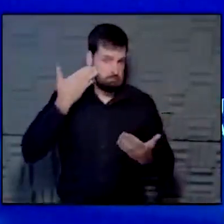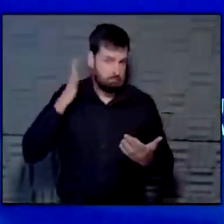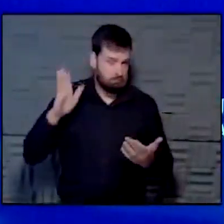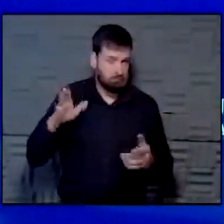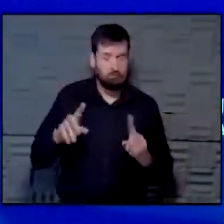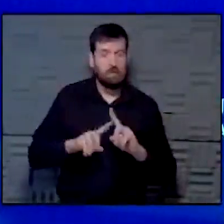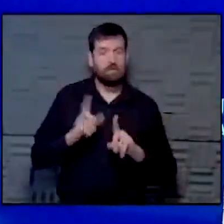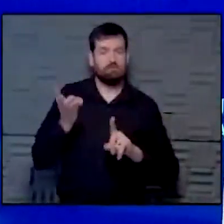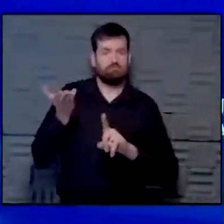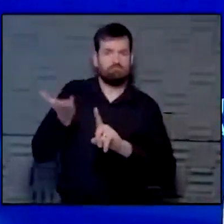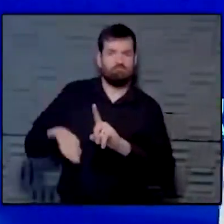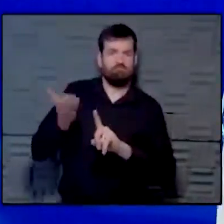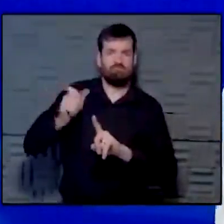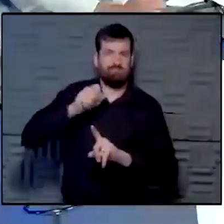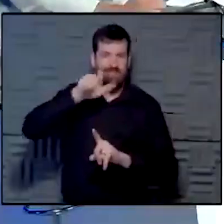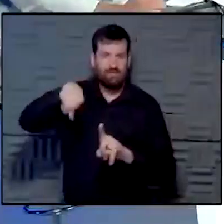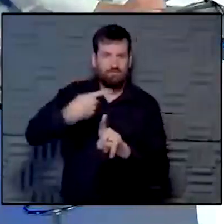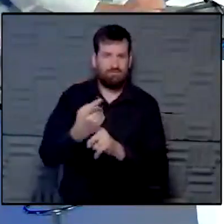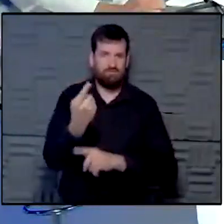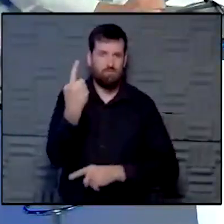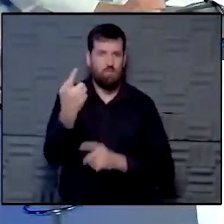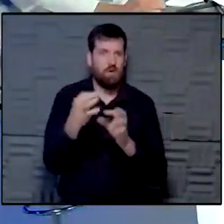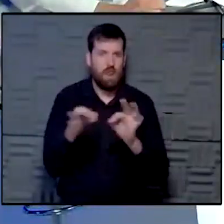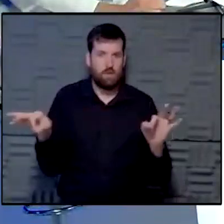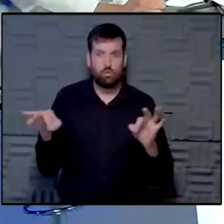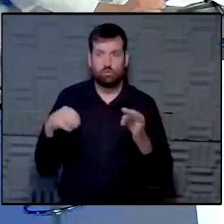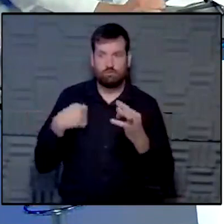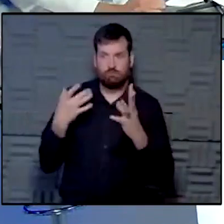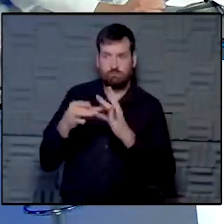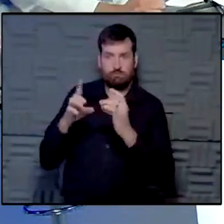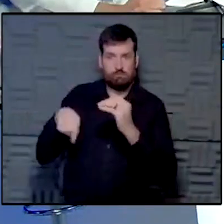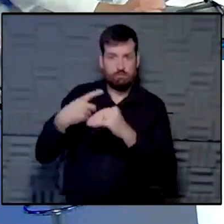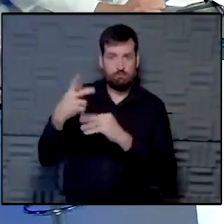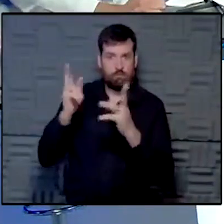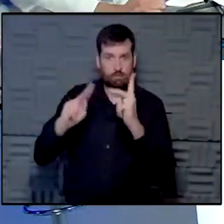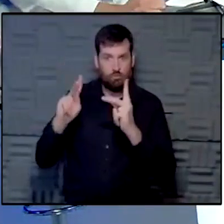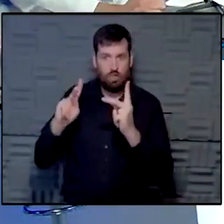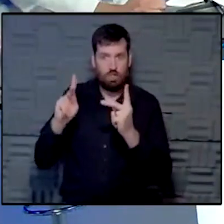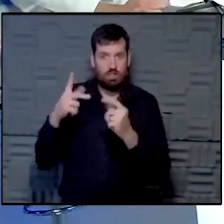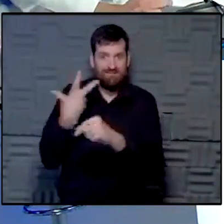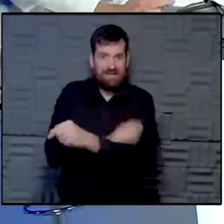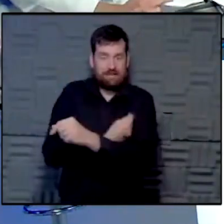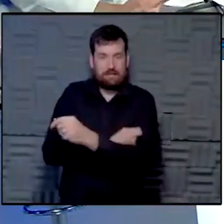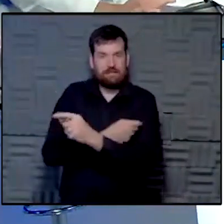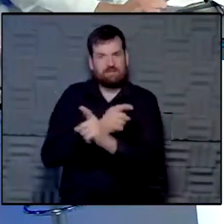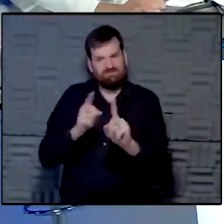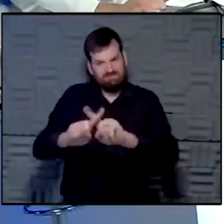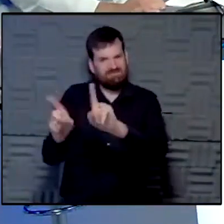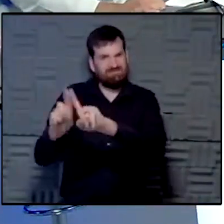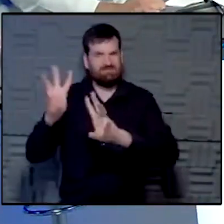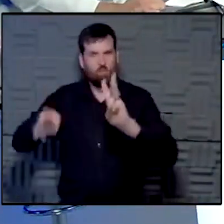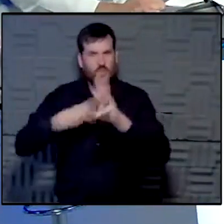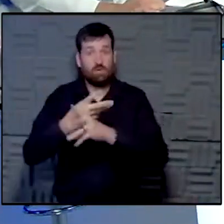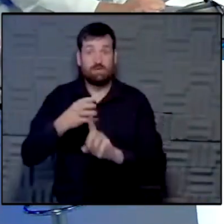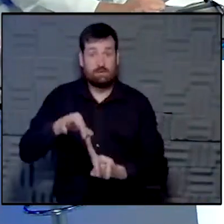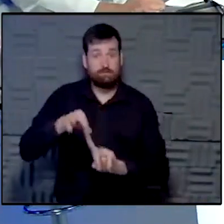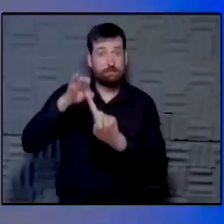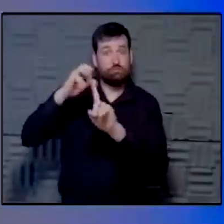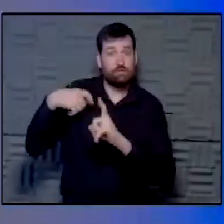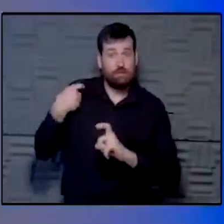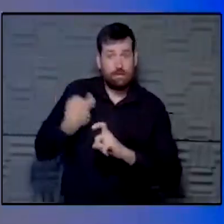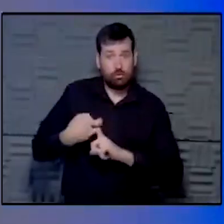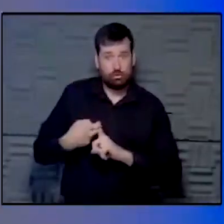but you speak more than one language. And you have been talking to people about vaccines all around the world, especially in Spanish. Talk to us a little bit about how that experience has